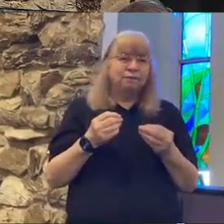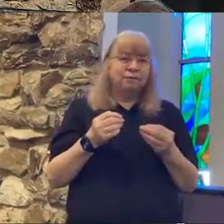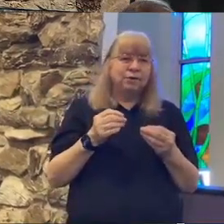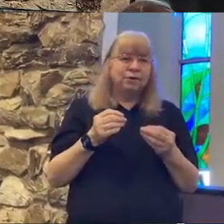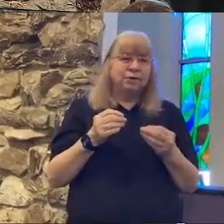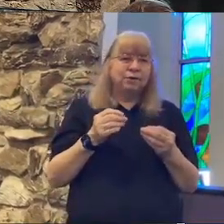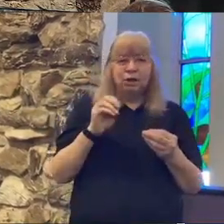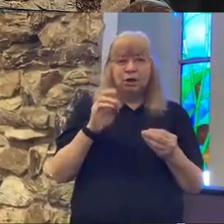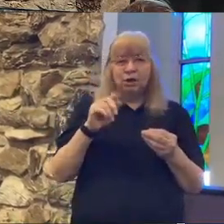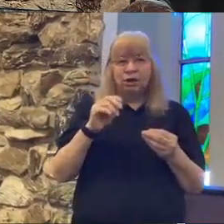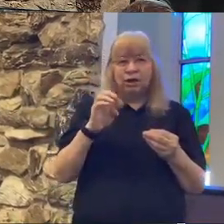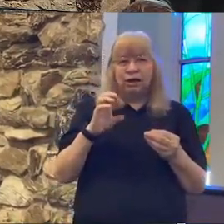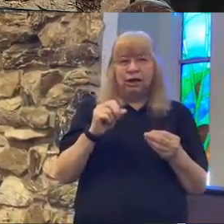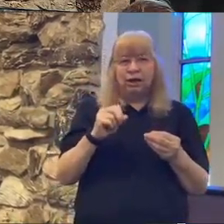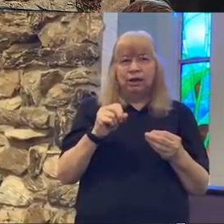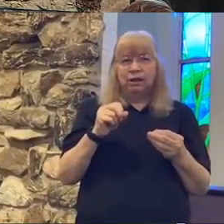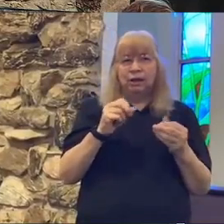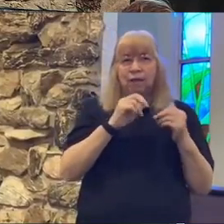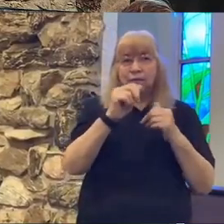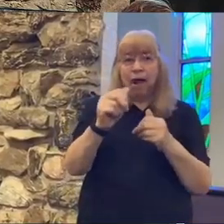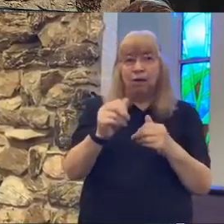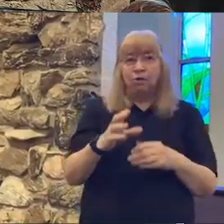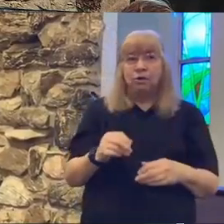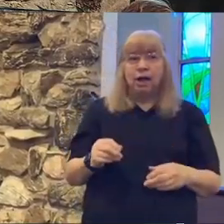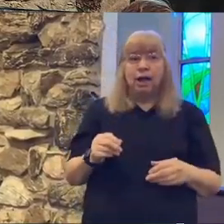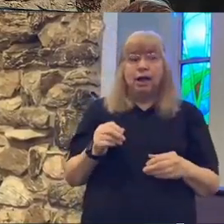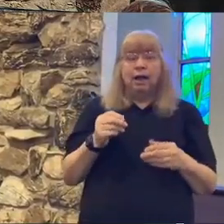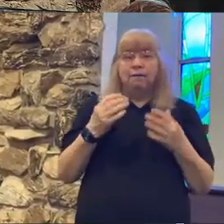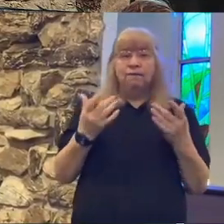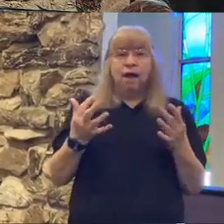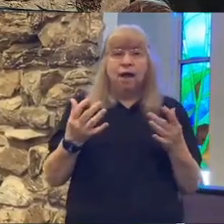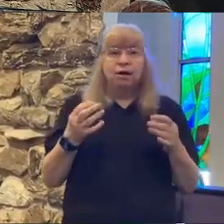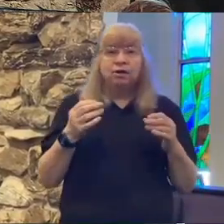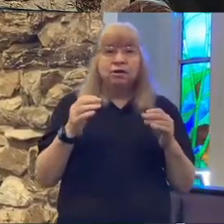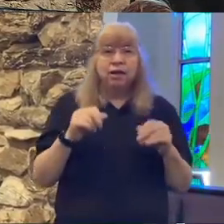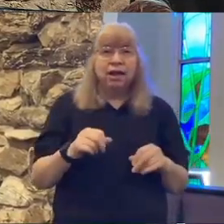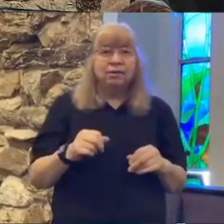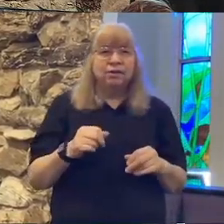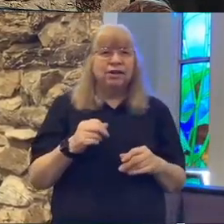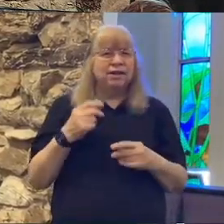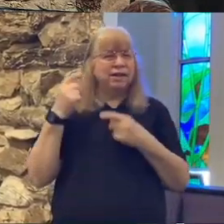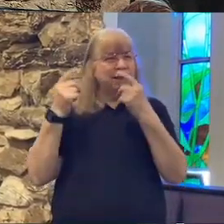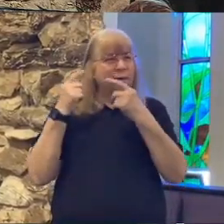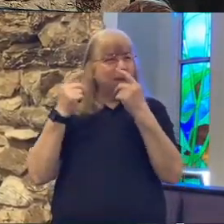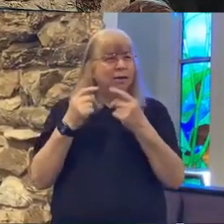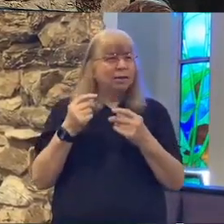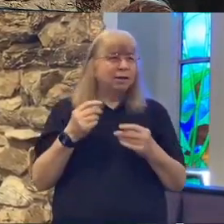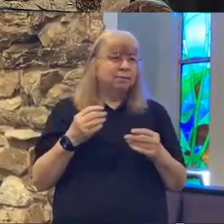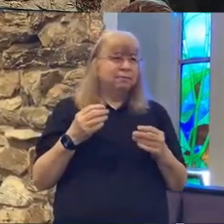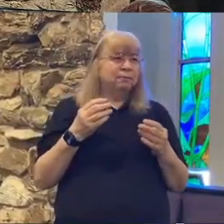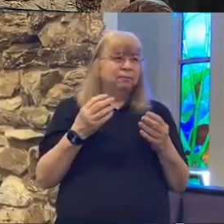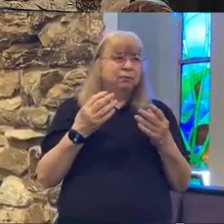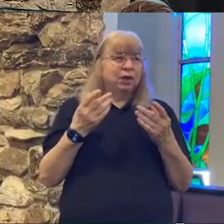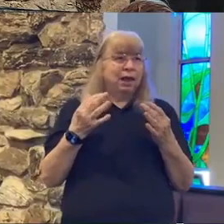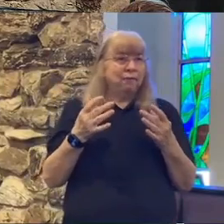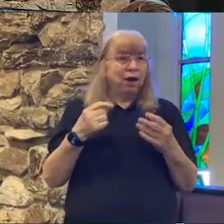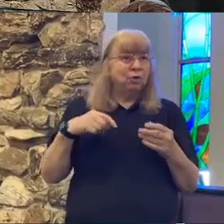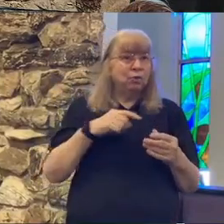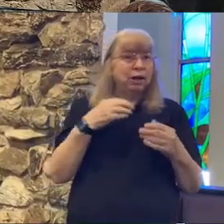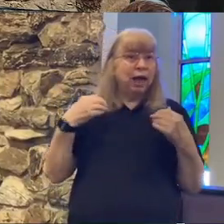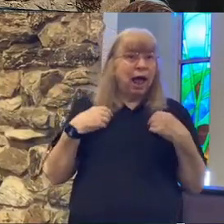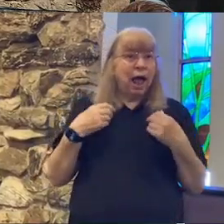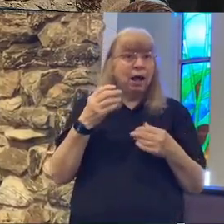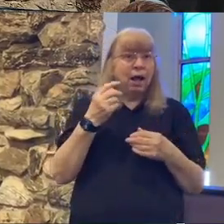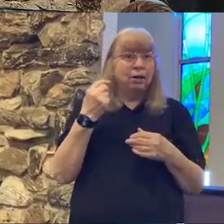followed. Fires can be the campfire that we had Tuesday night, you know, when we do the